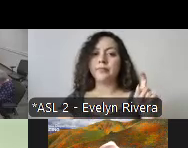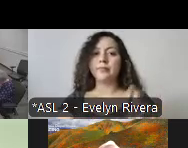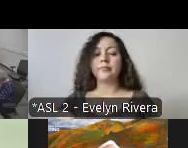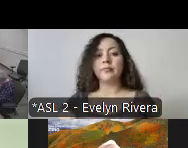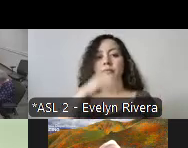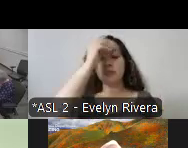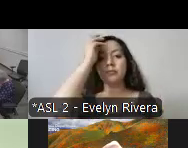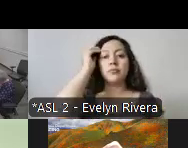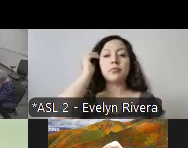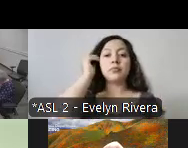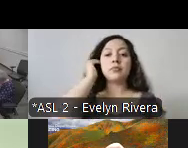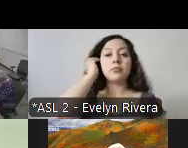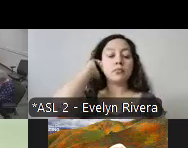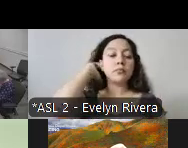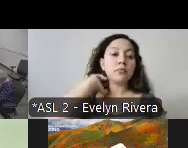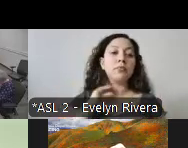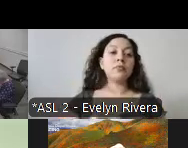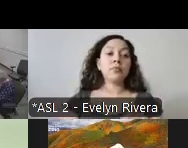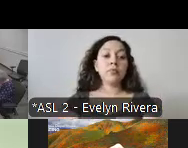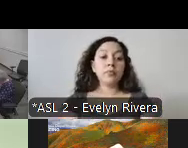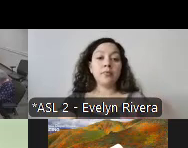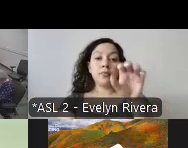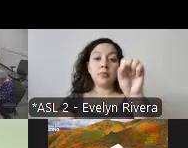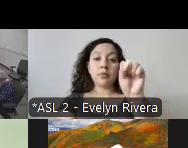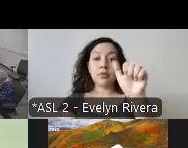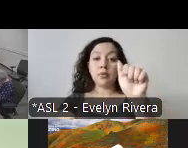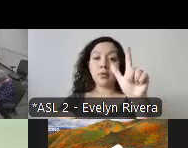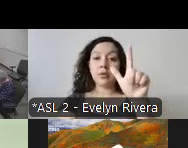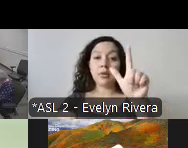Okay. Sally Bergman?